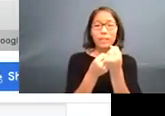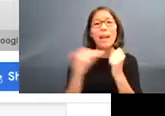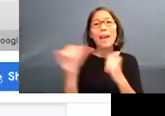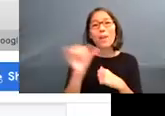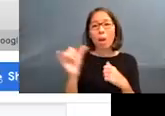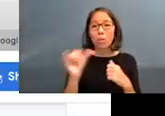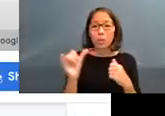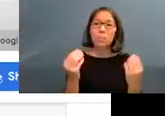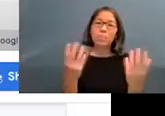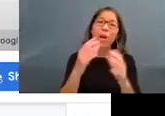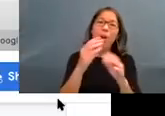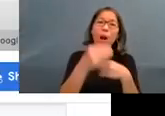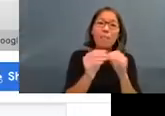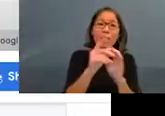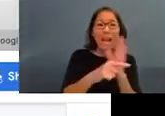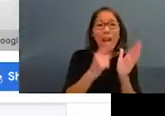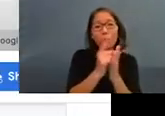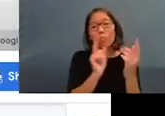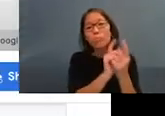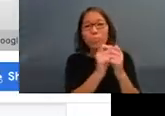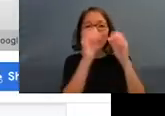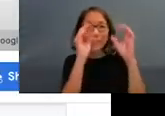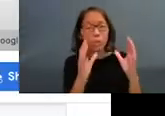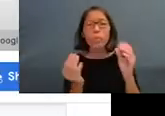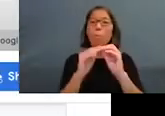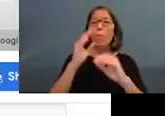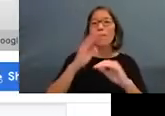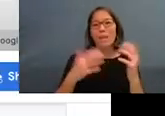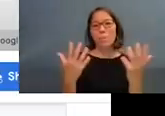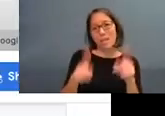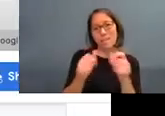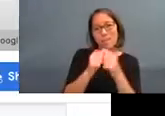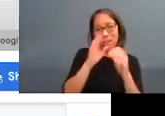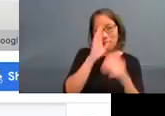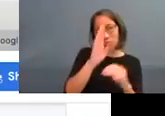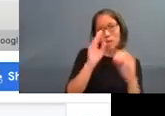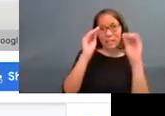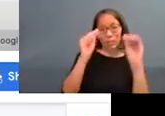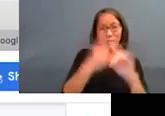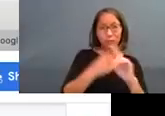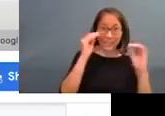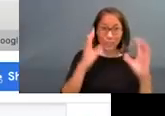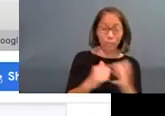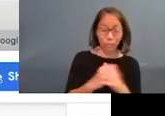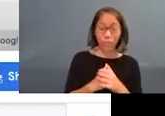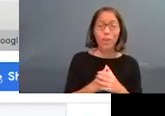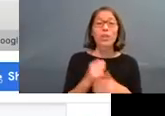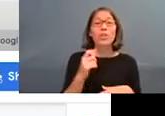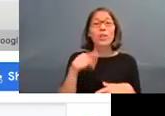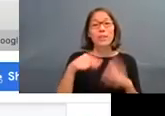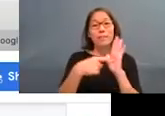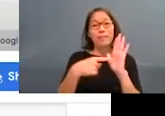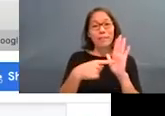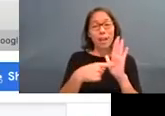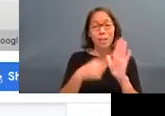provide some office hours beyond what we are doing with the direct instructional piece. So this is an example of you continue